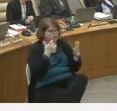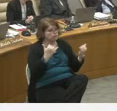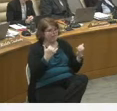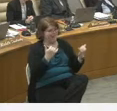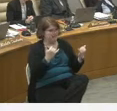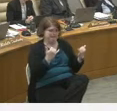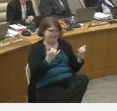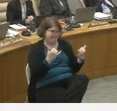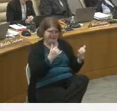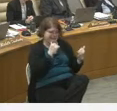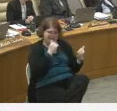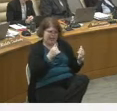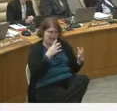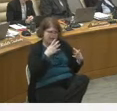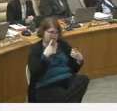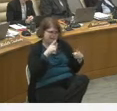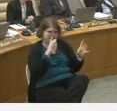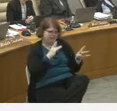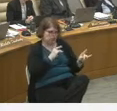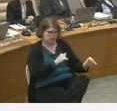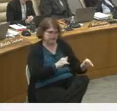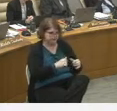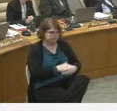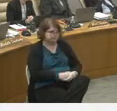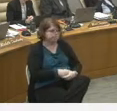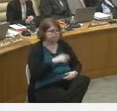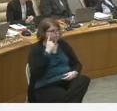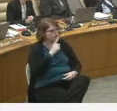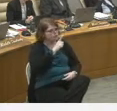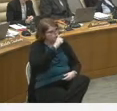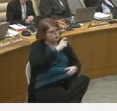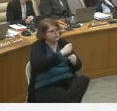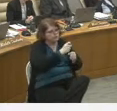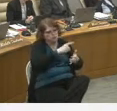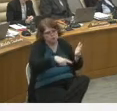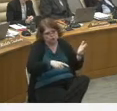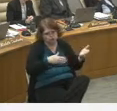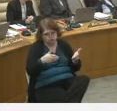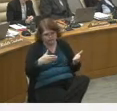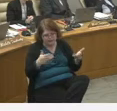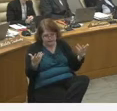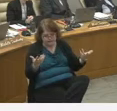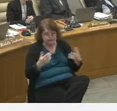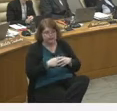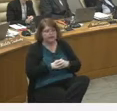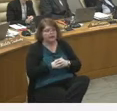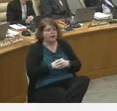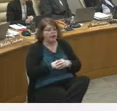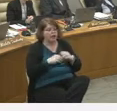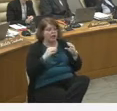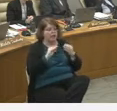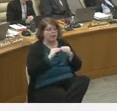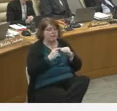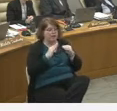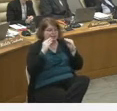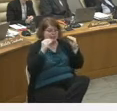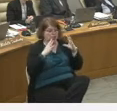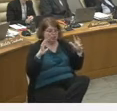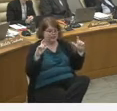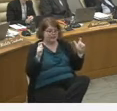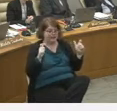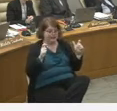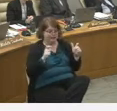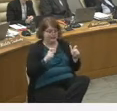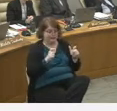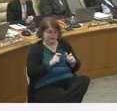very inefficient in terms of who gets what service and as a shrinking teacher population we've got to really